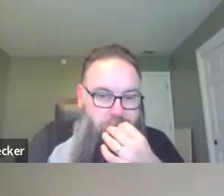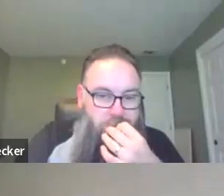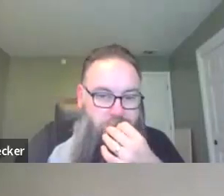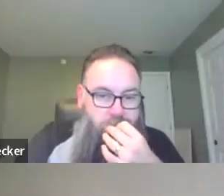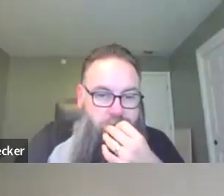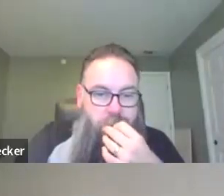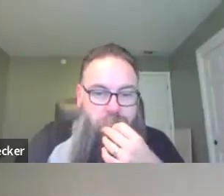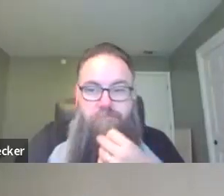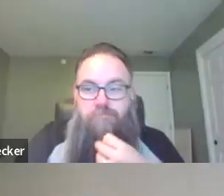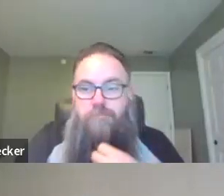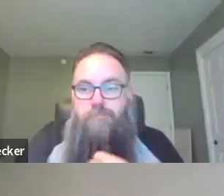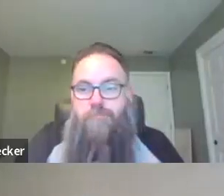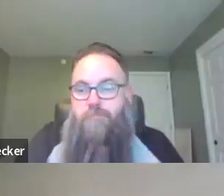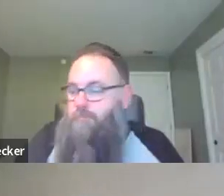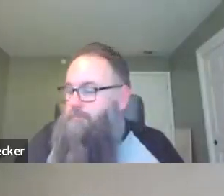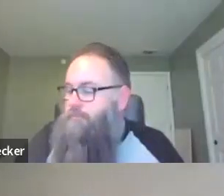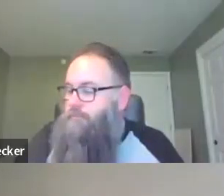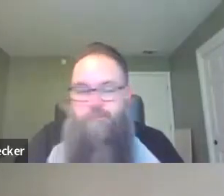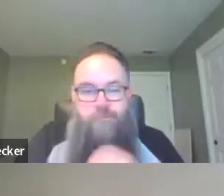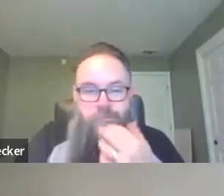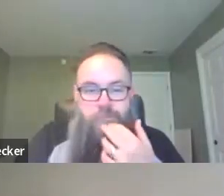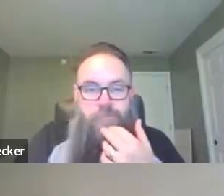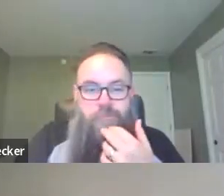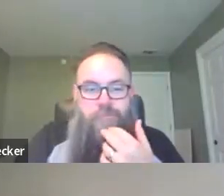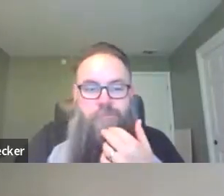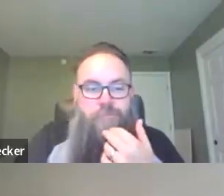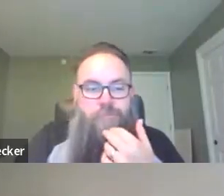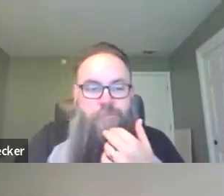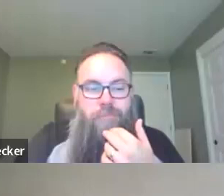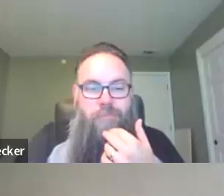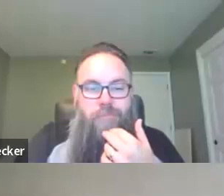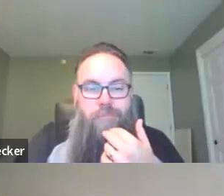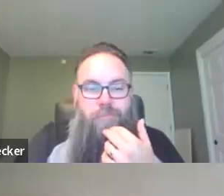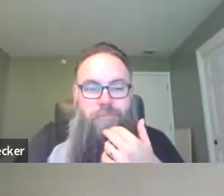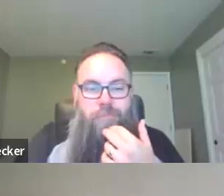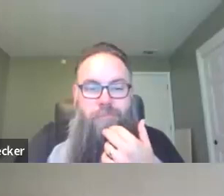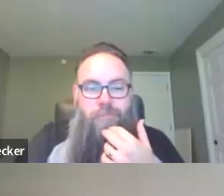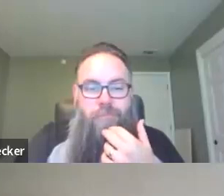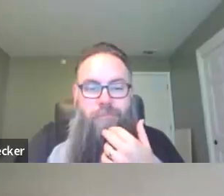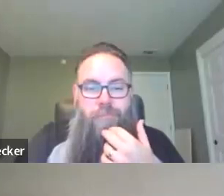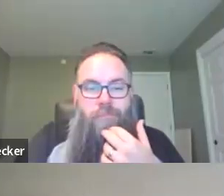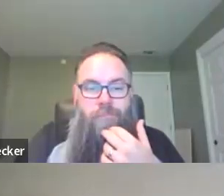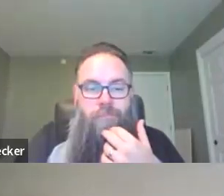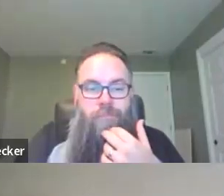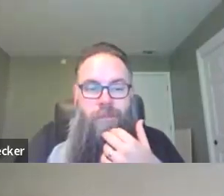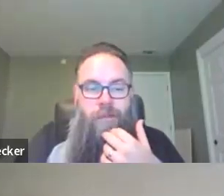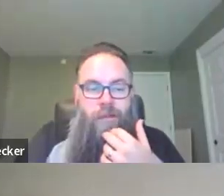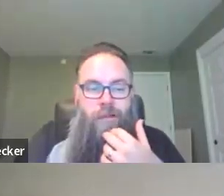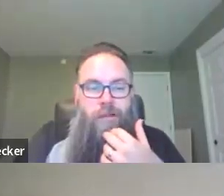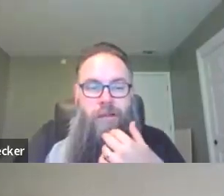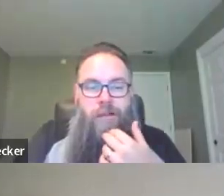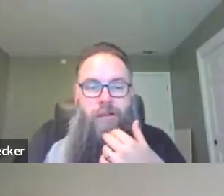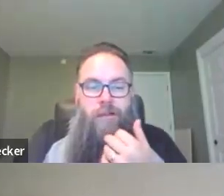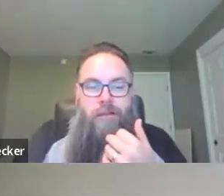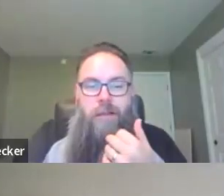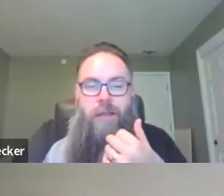have Haipu and I think, and then YMCA. So I'm going to